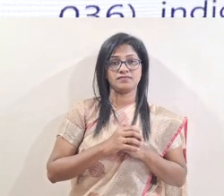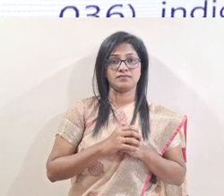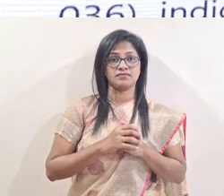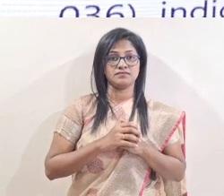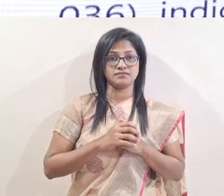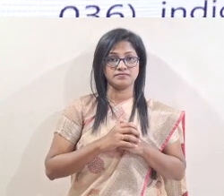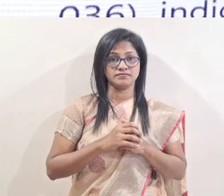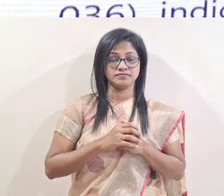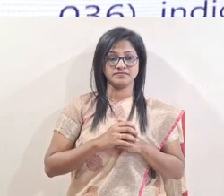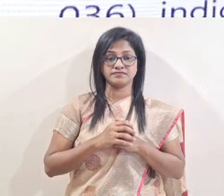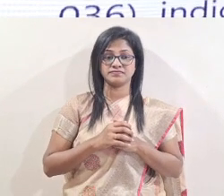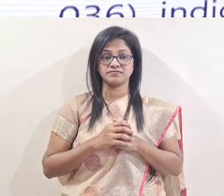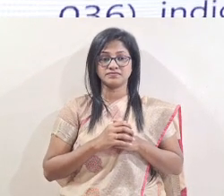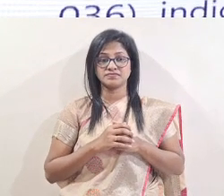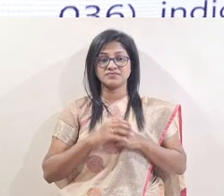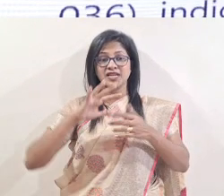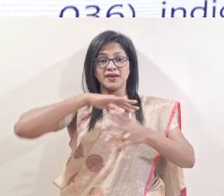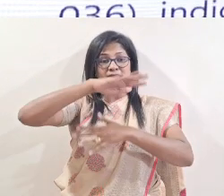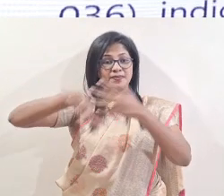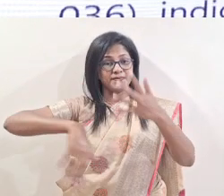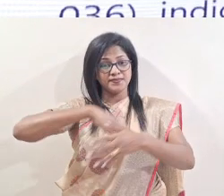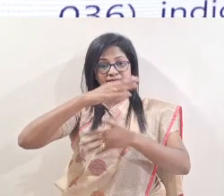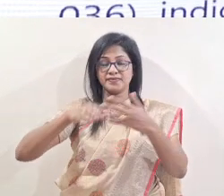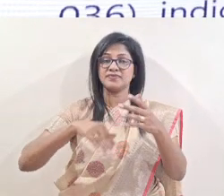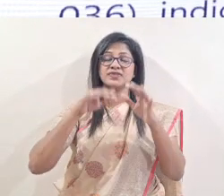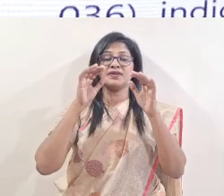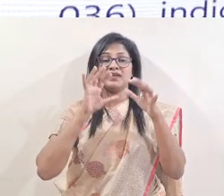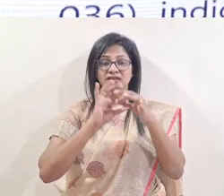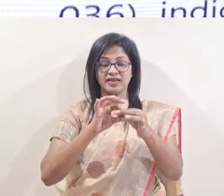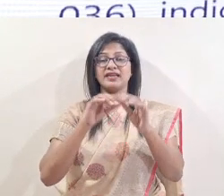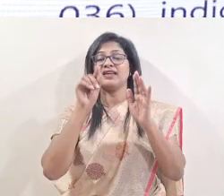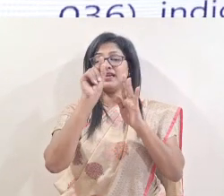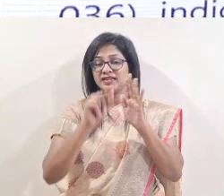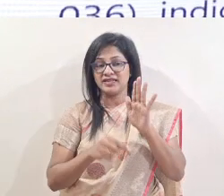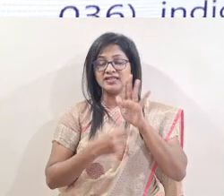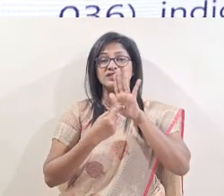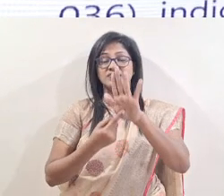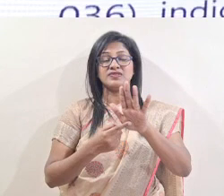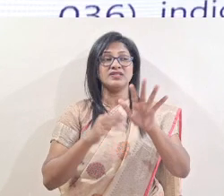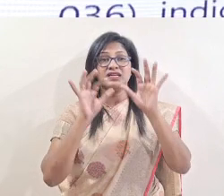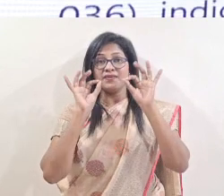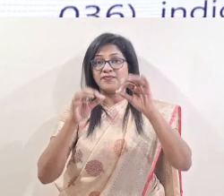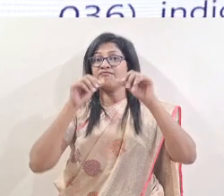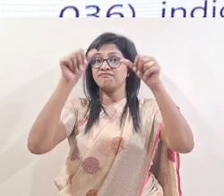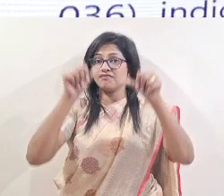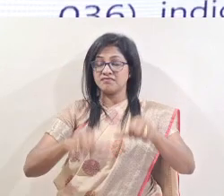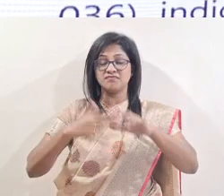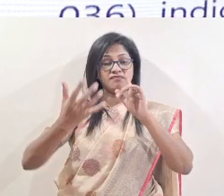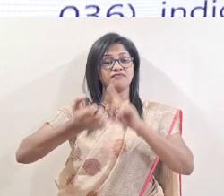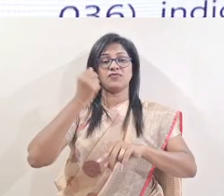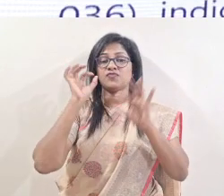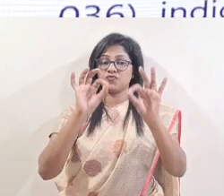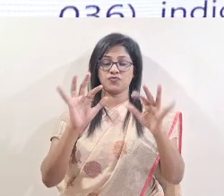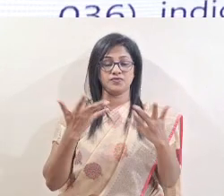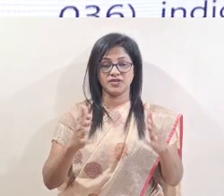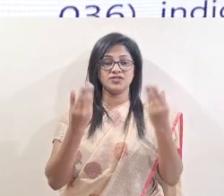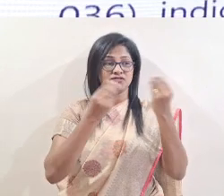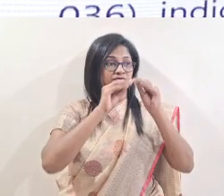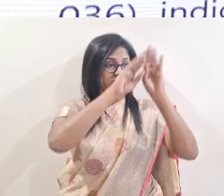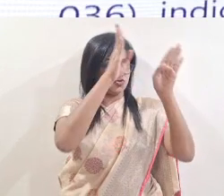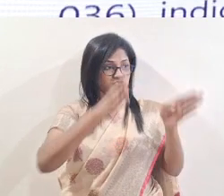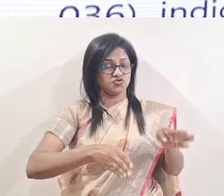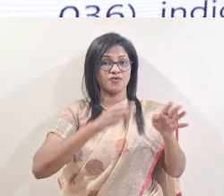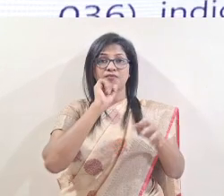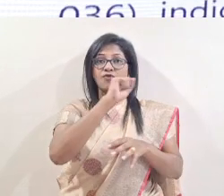Mixedness based indicators have not given actually a very significant result. What we have seen in some of the shop owners have